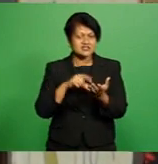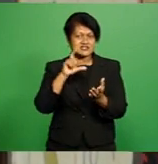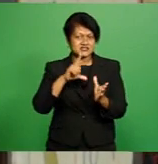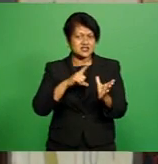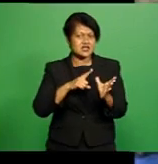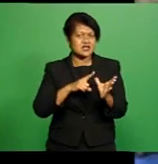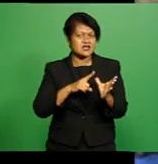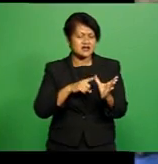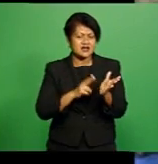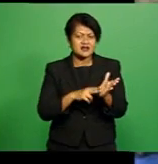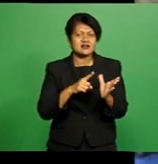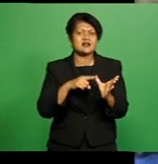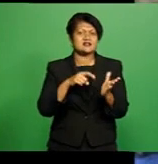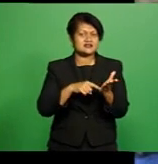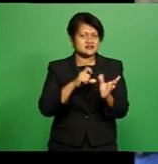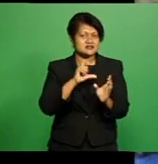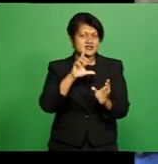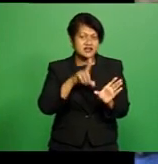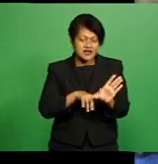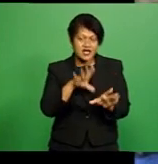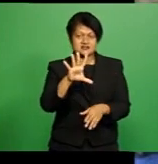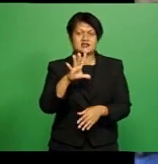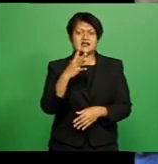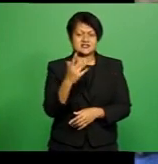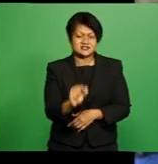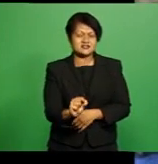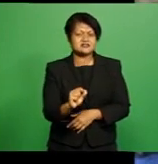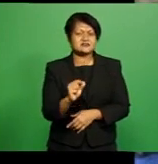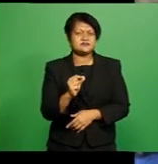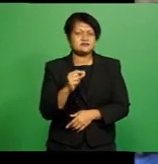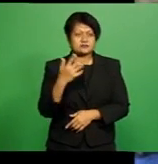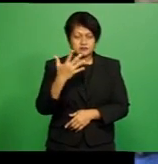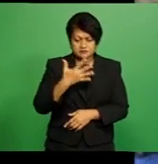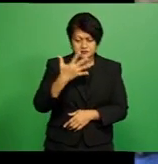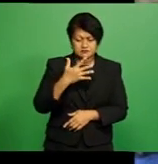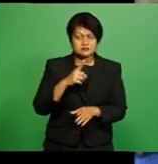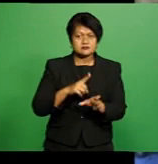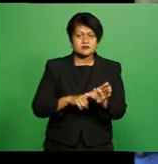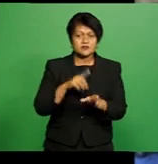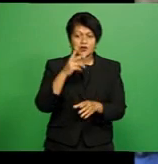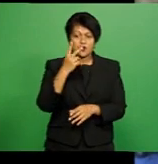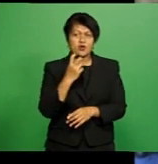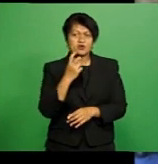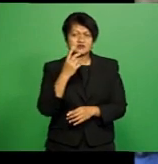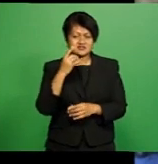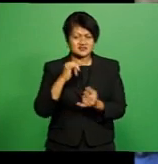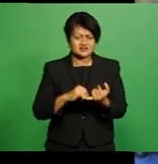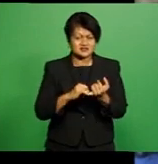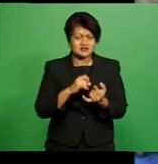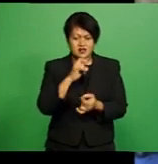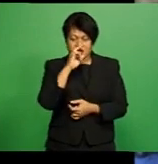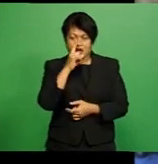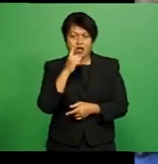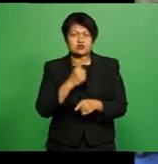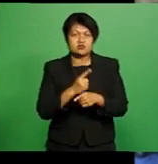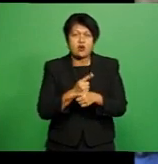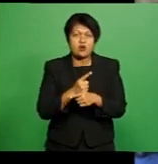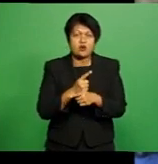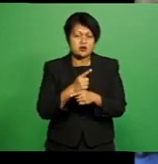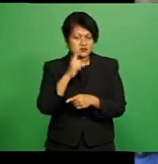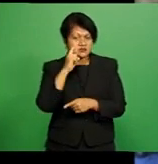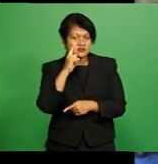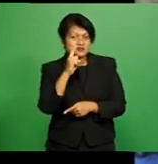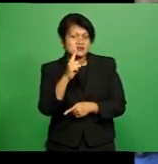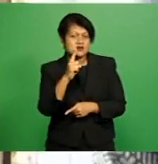be minimized. The Naiko family have a 15-year-old son, Mans, who cannot talk, see, walk and eats via